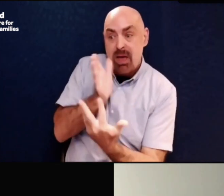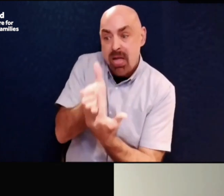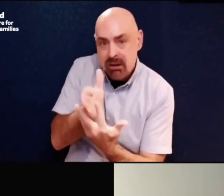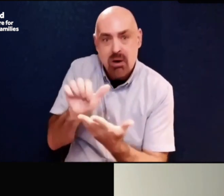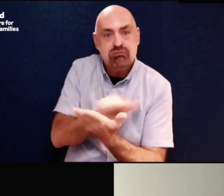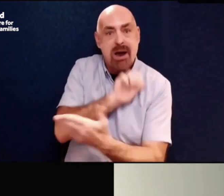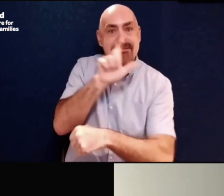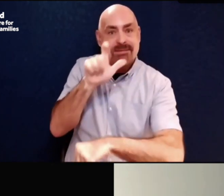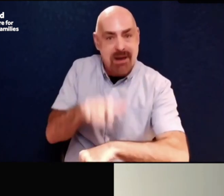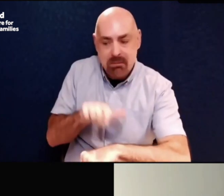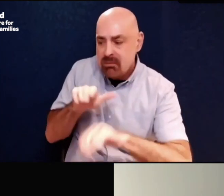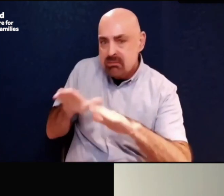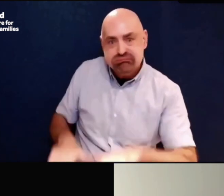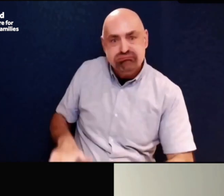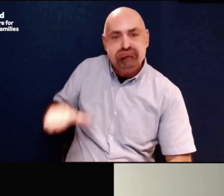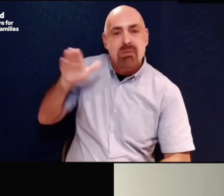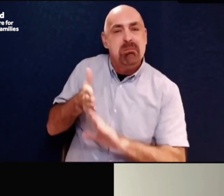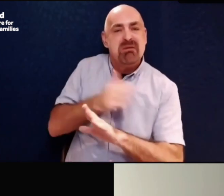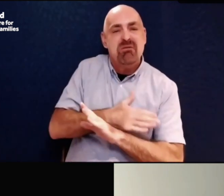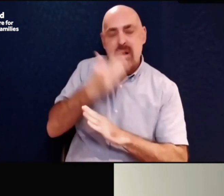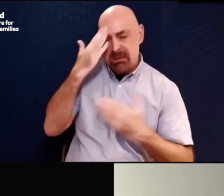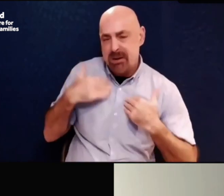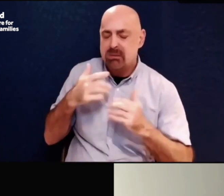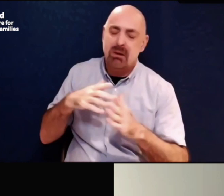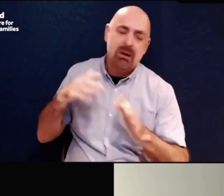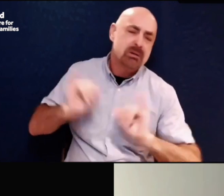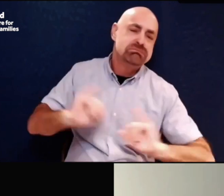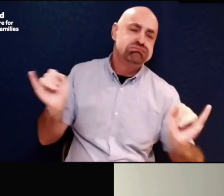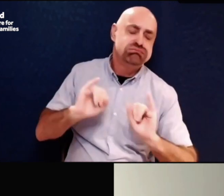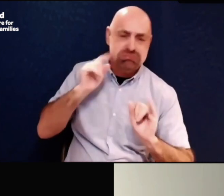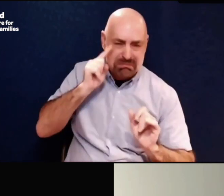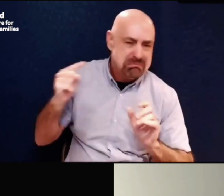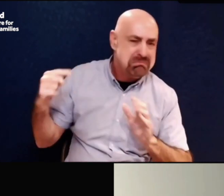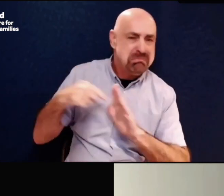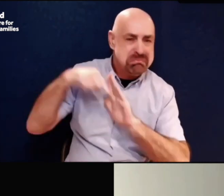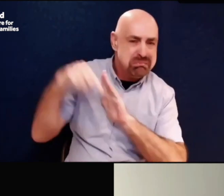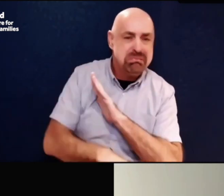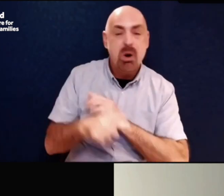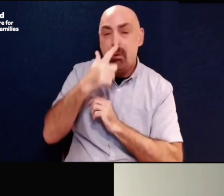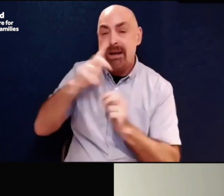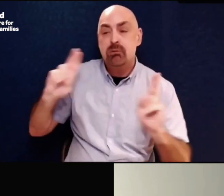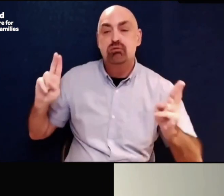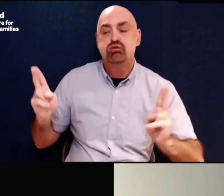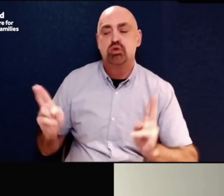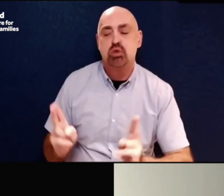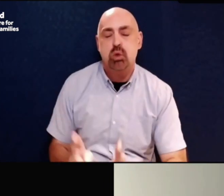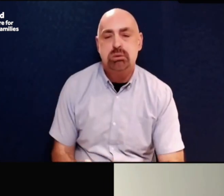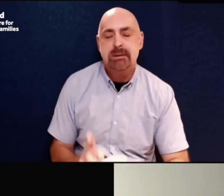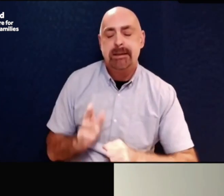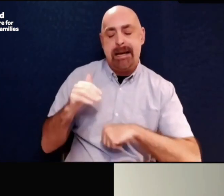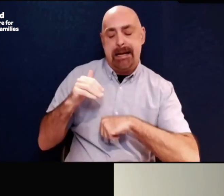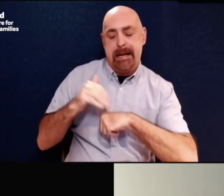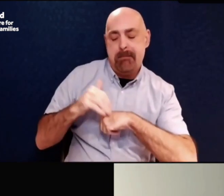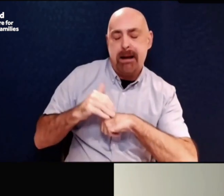time, before mental health problems become apparent, we could reduce the impact on the level